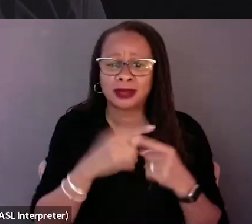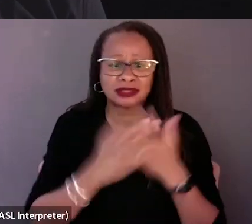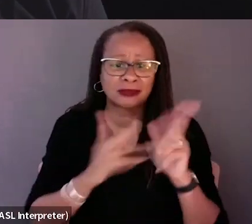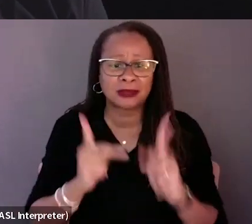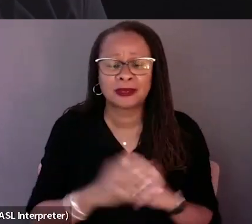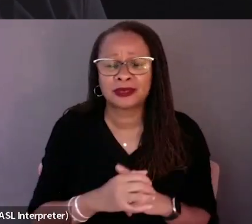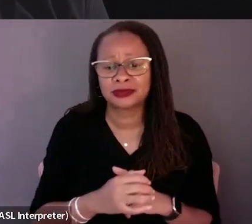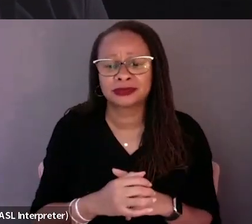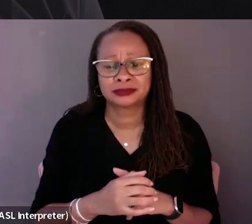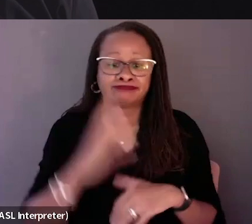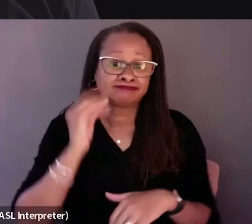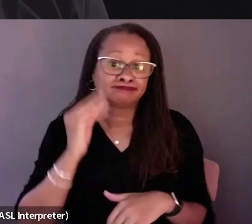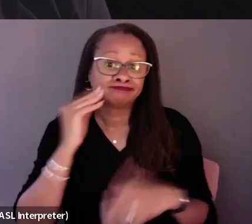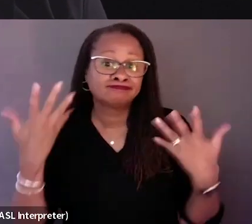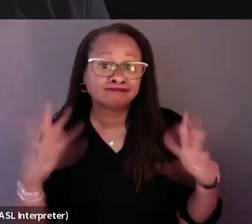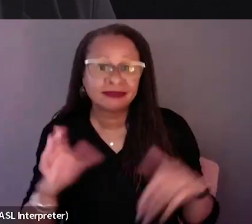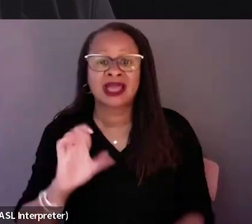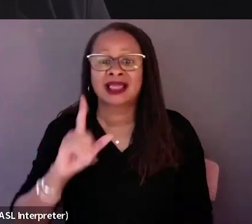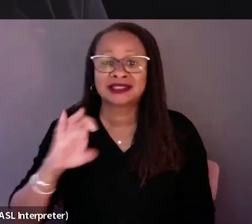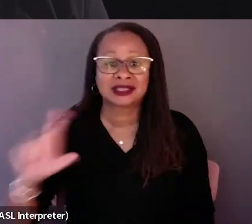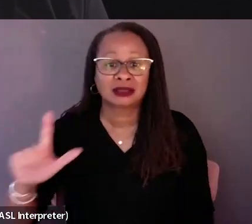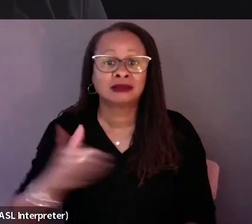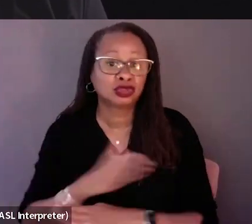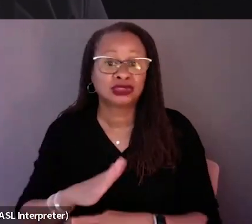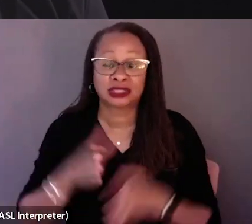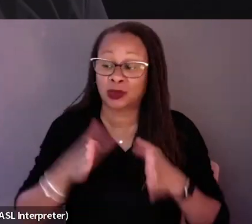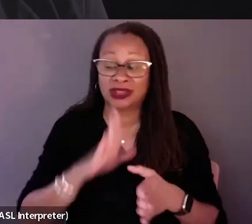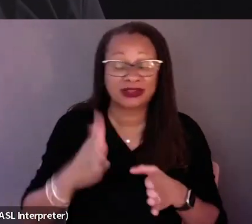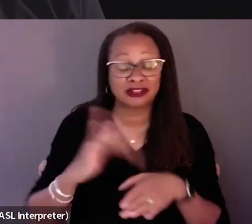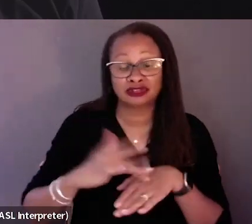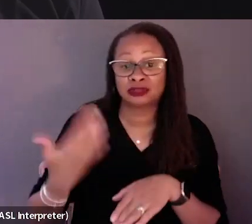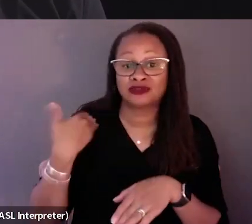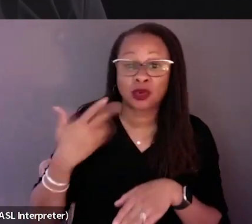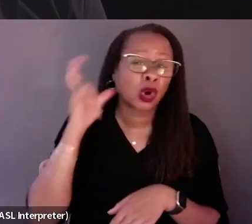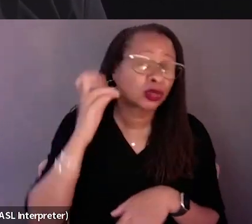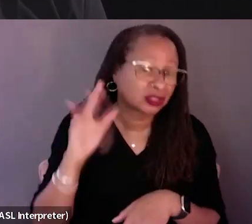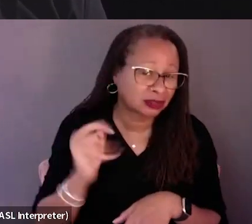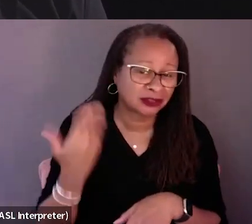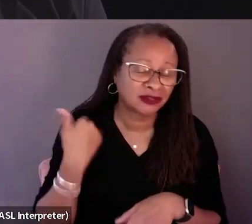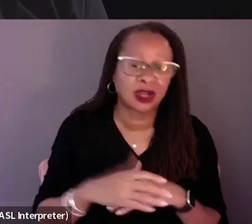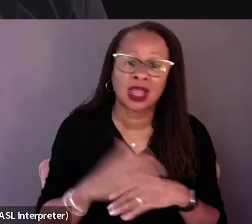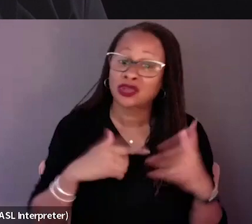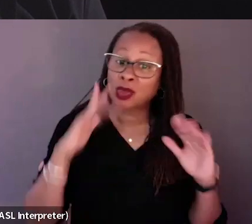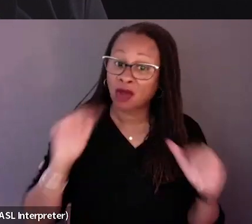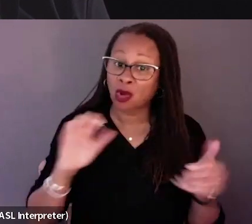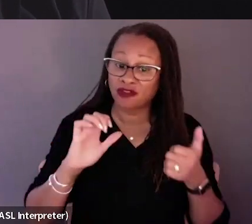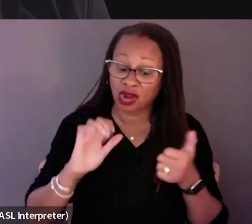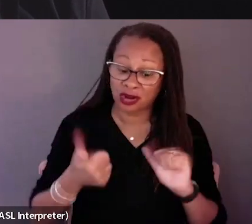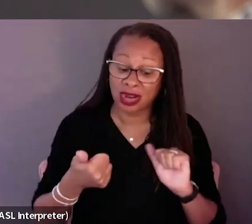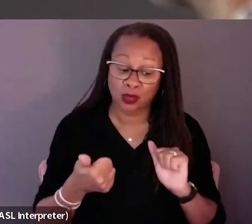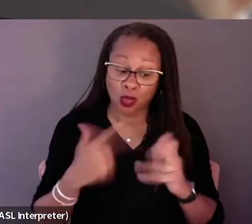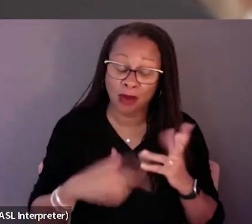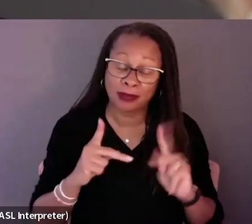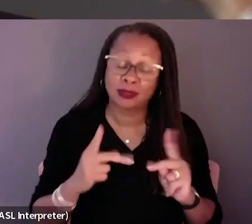being experiencing classical music in a way that they haven't before, but are there certain hopes that you have for how it may resonate with